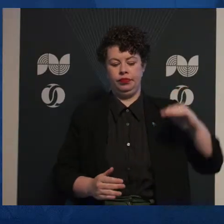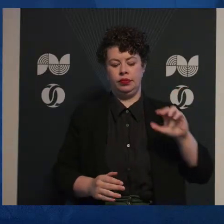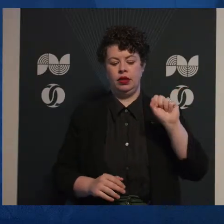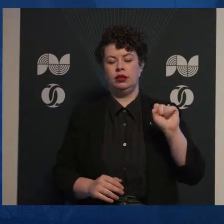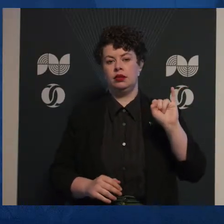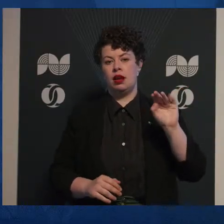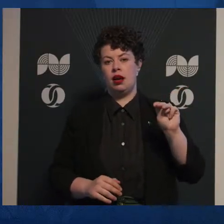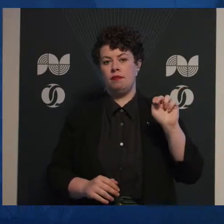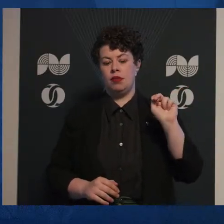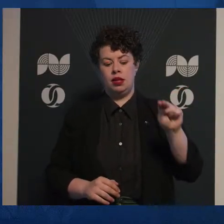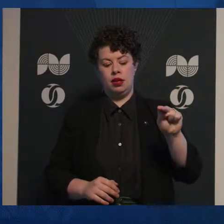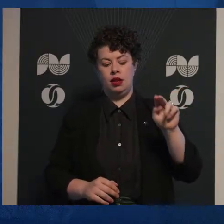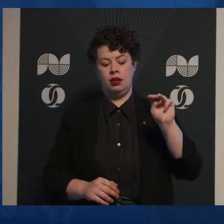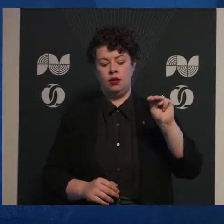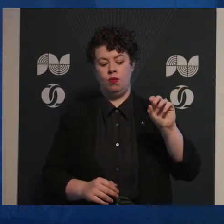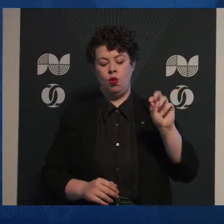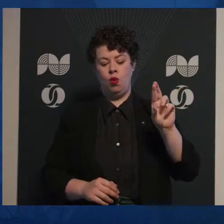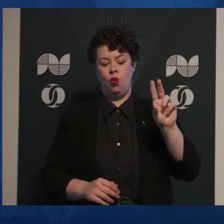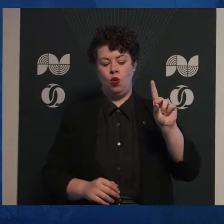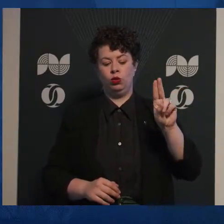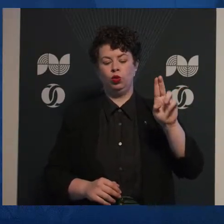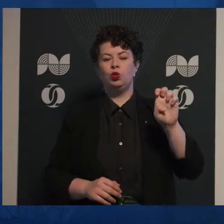of the EU's External Action Service,